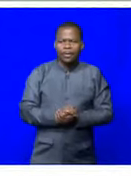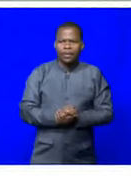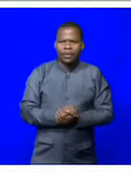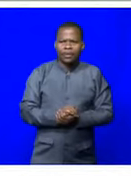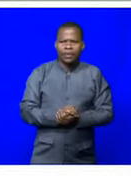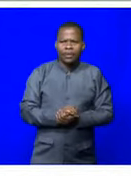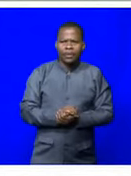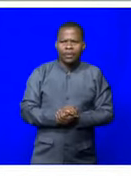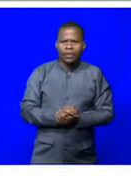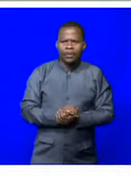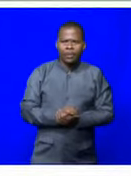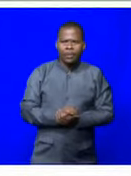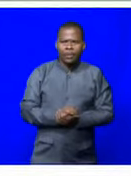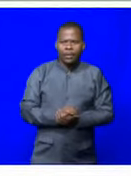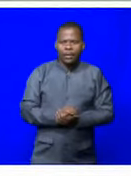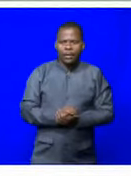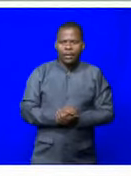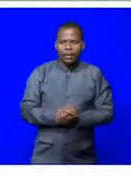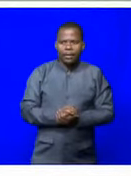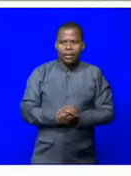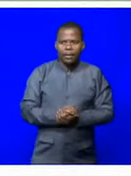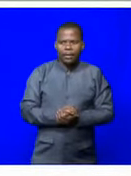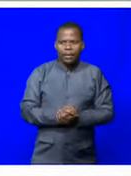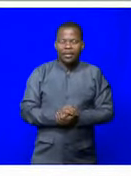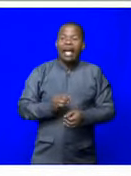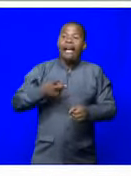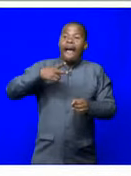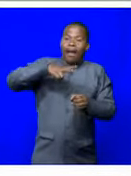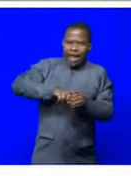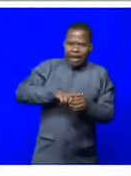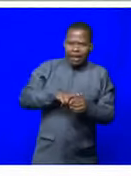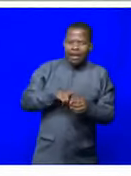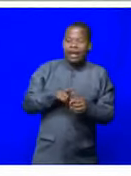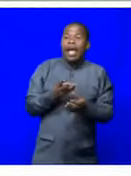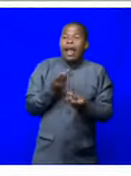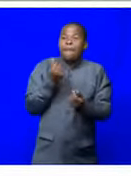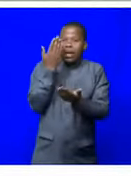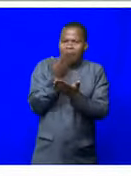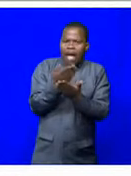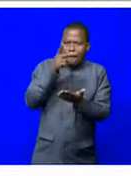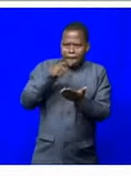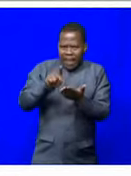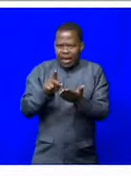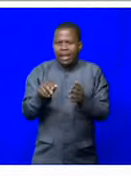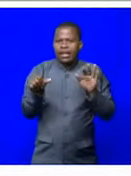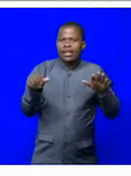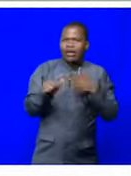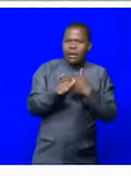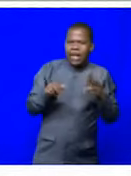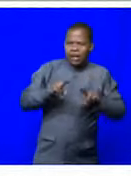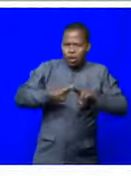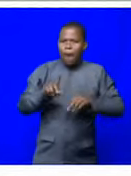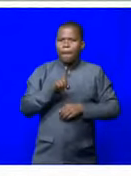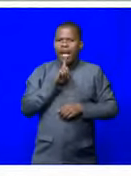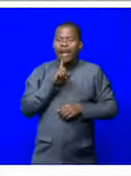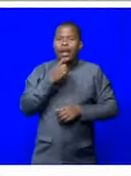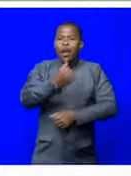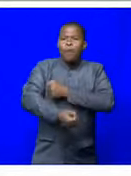kunalesihlakalo sibone lokwe ukuthi le repayment period ayingabi ngolo 6 months ayibe ng 12